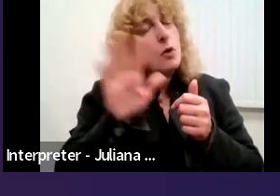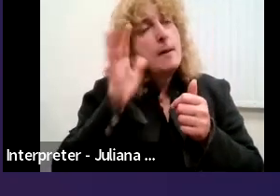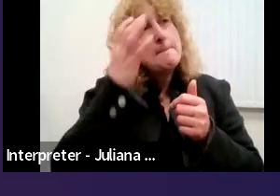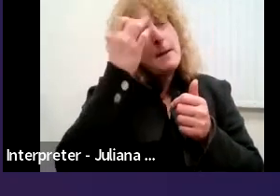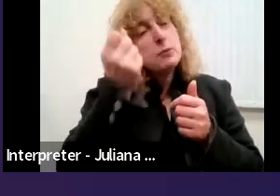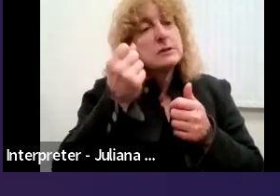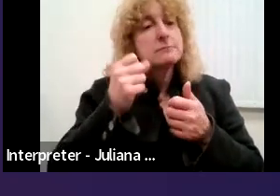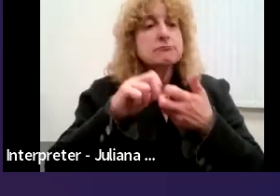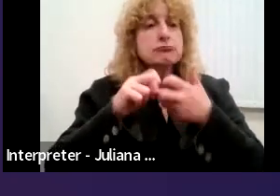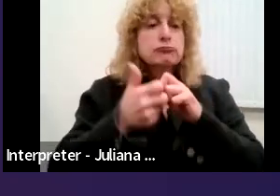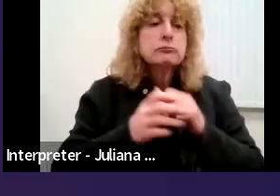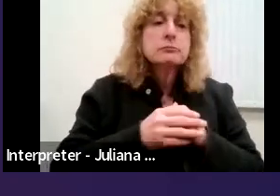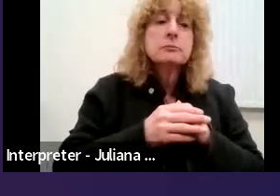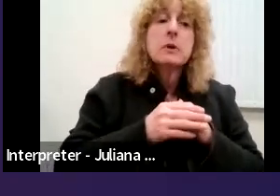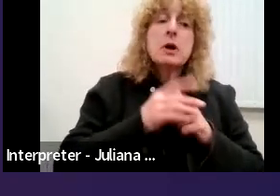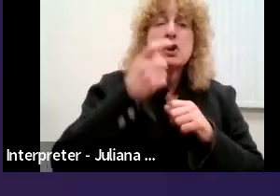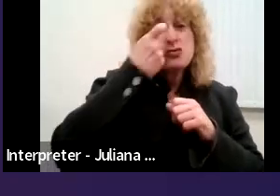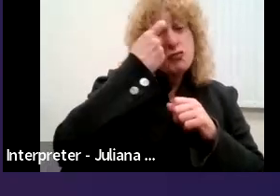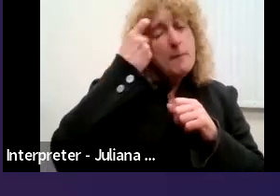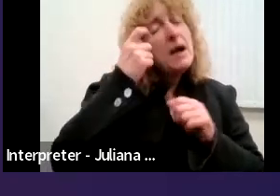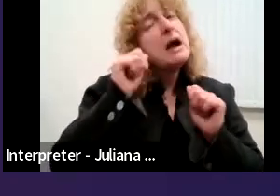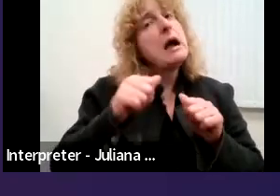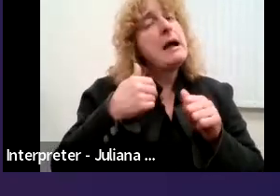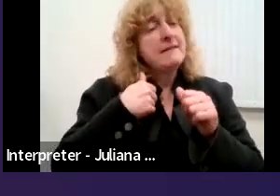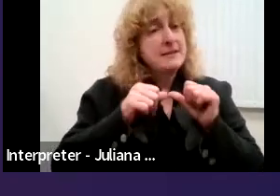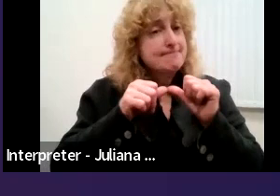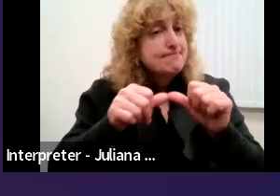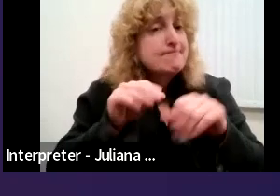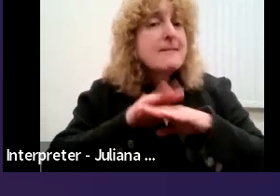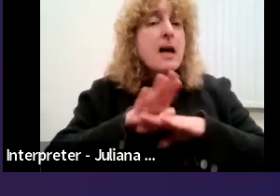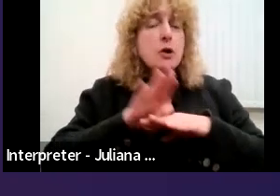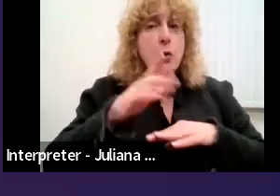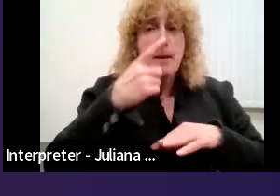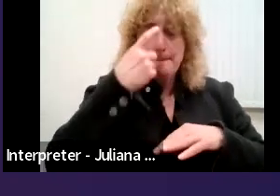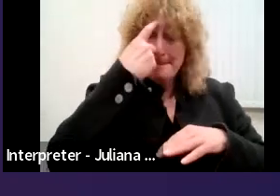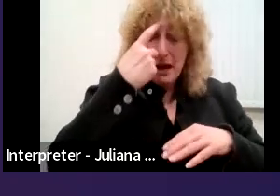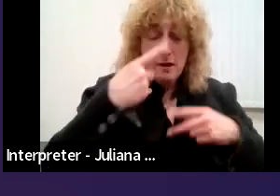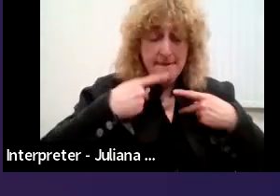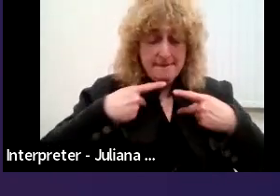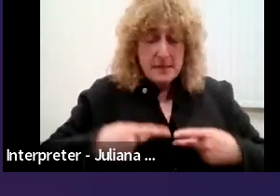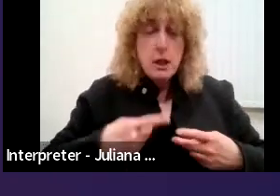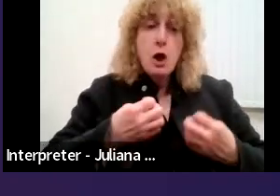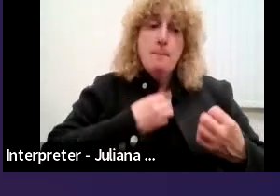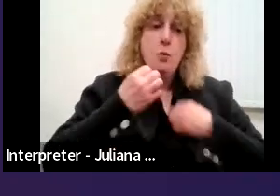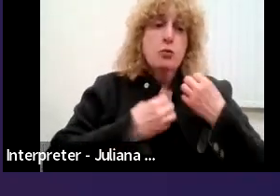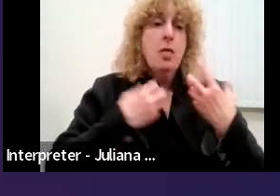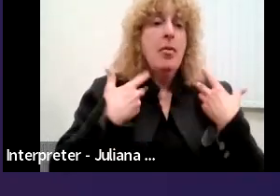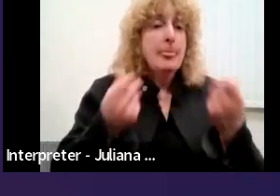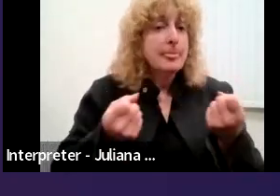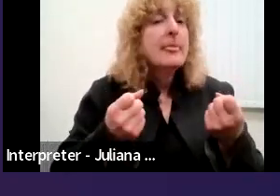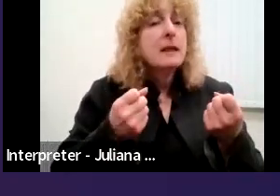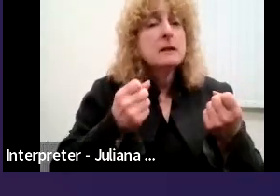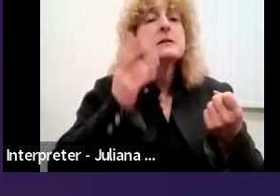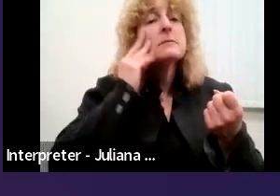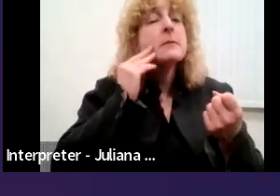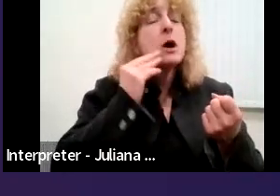So trauma can also have a very lasting effects on your mental, physical, and emotional health. Experiencing